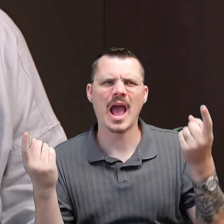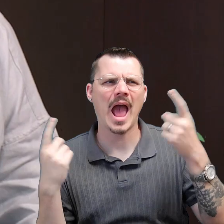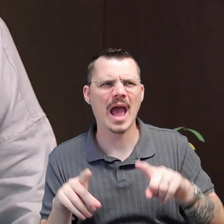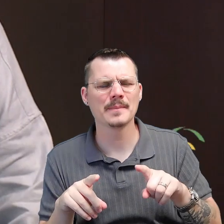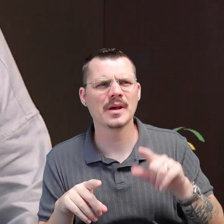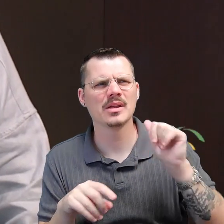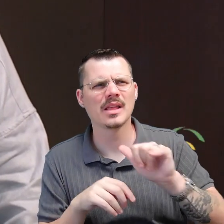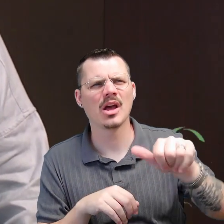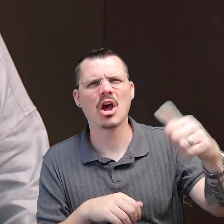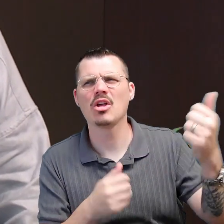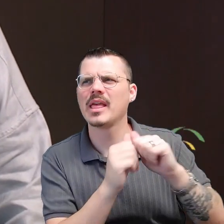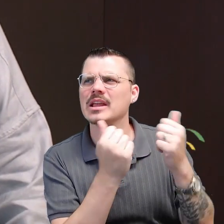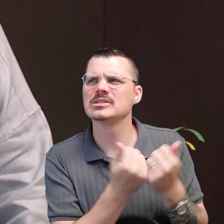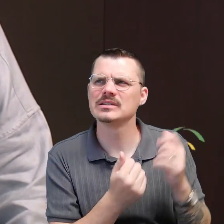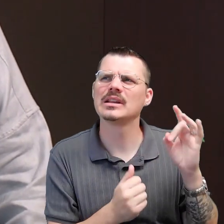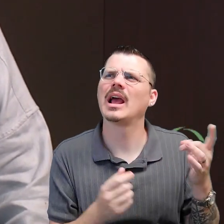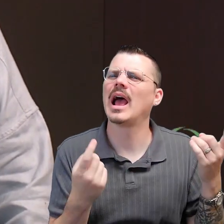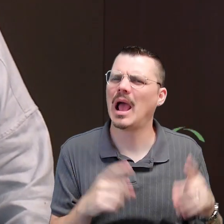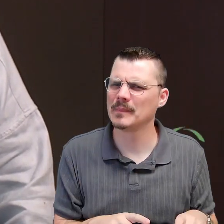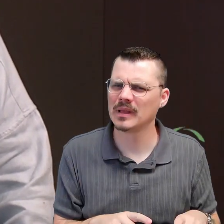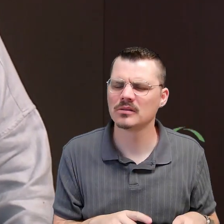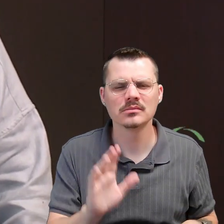other agency. What thing was that?